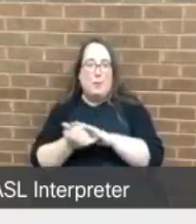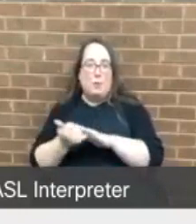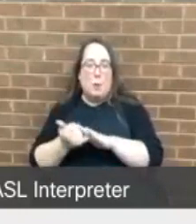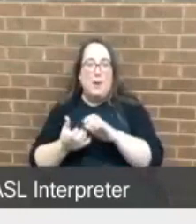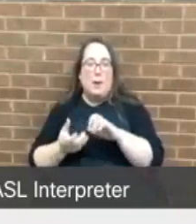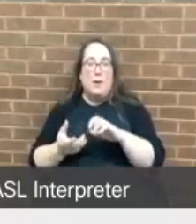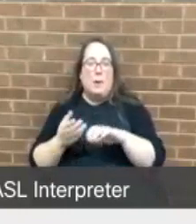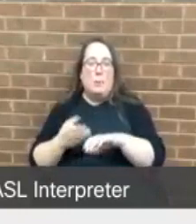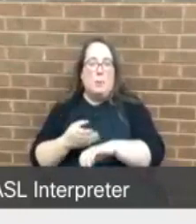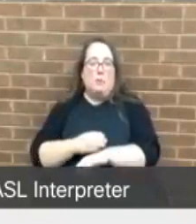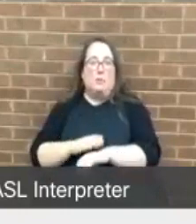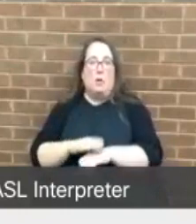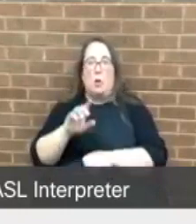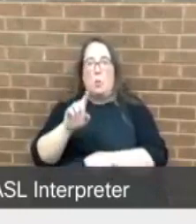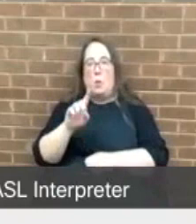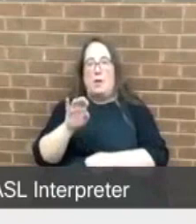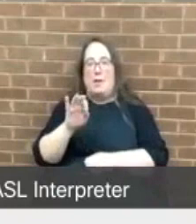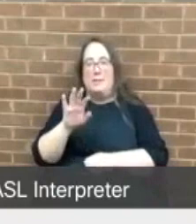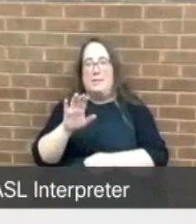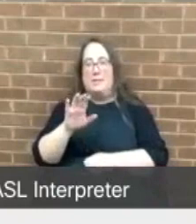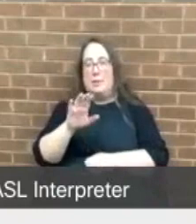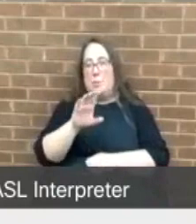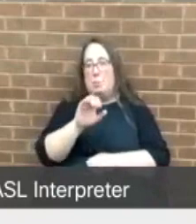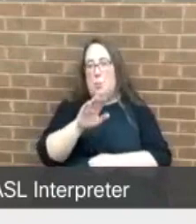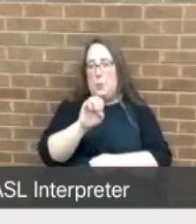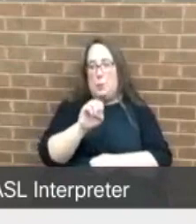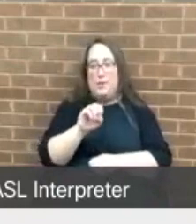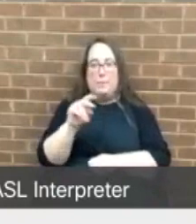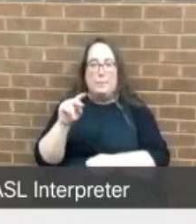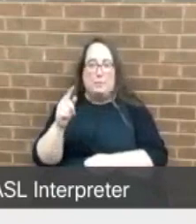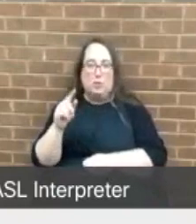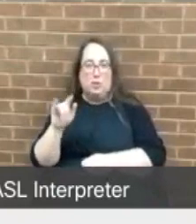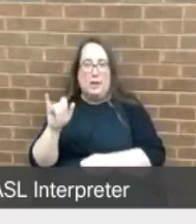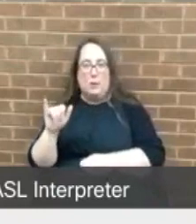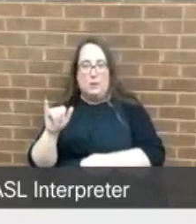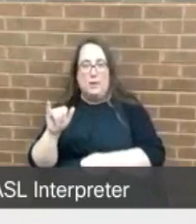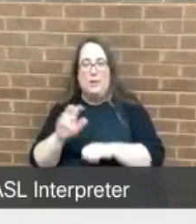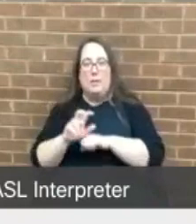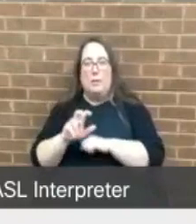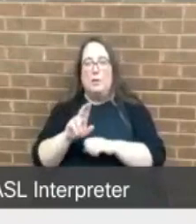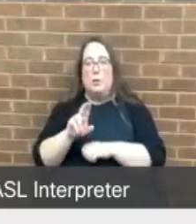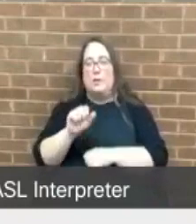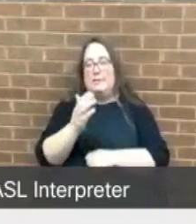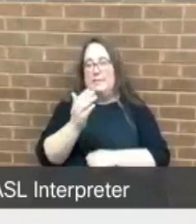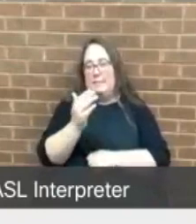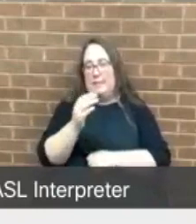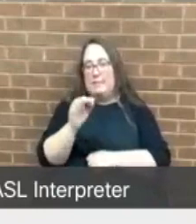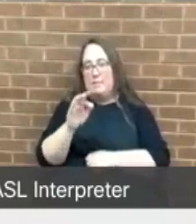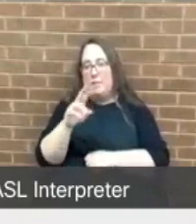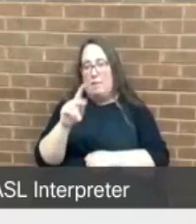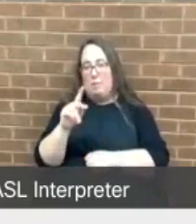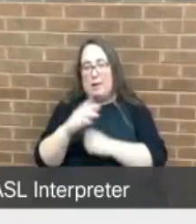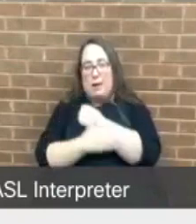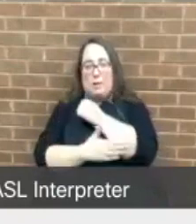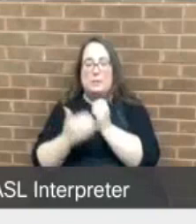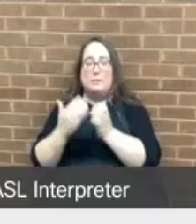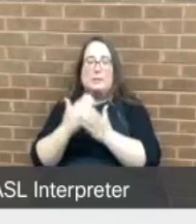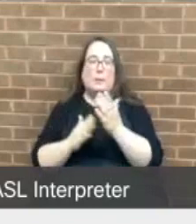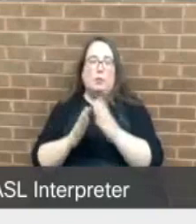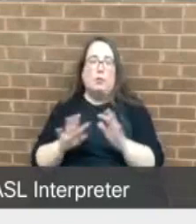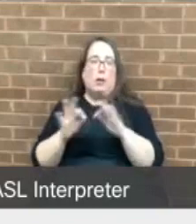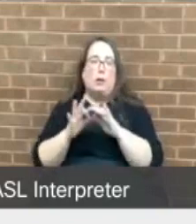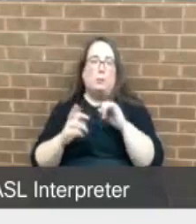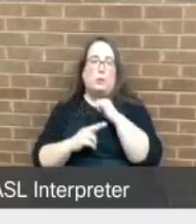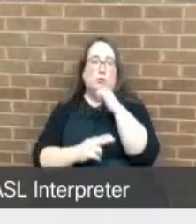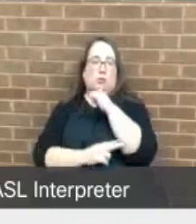and improvements on 197 in Bowie and Prince George's County. It's investments in US 15 and Frederick County, some of our critical